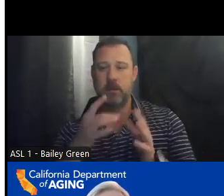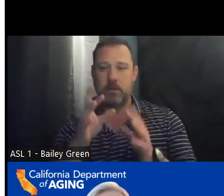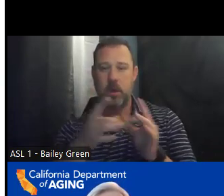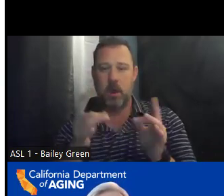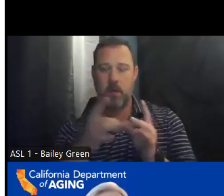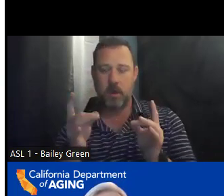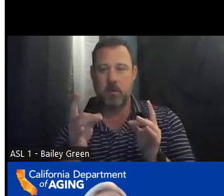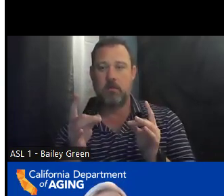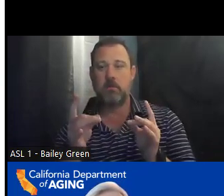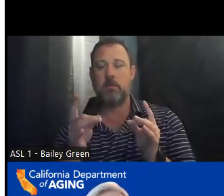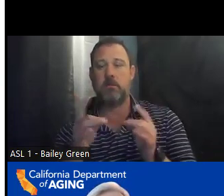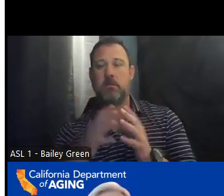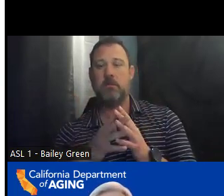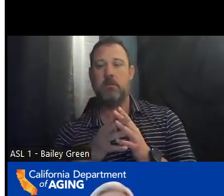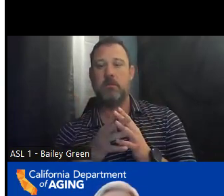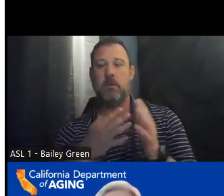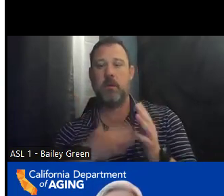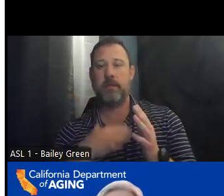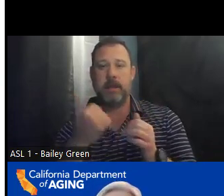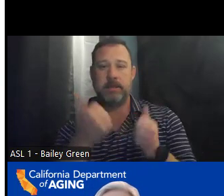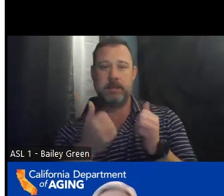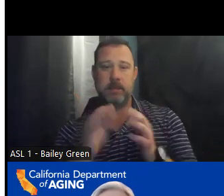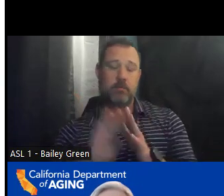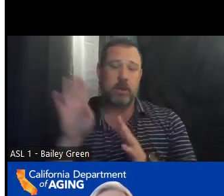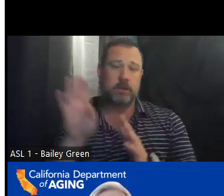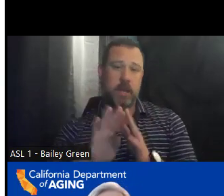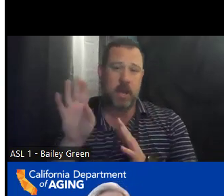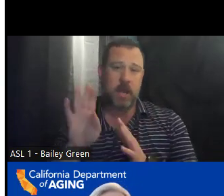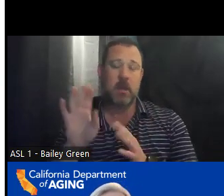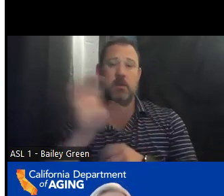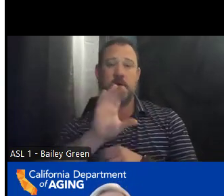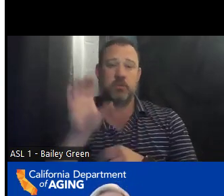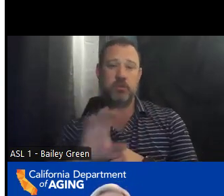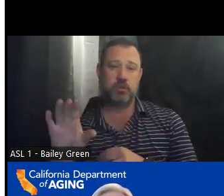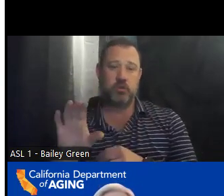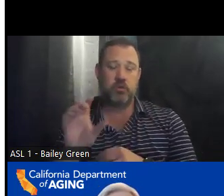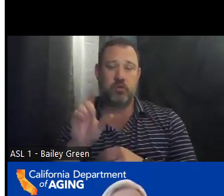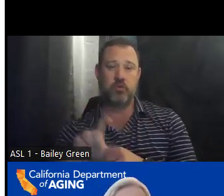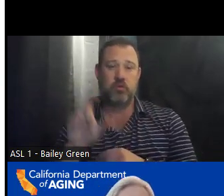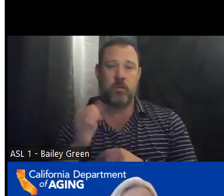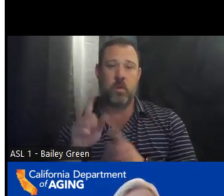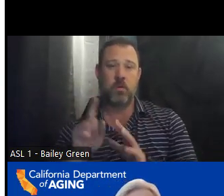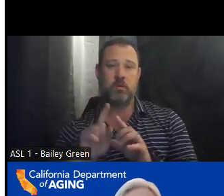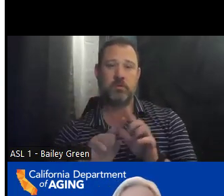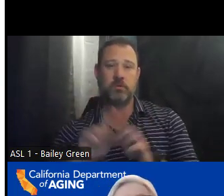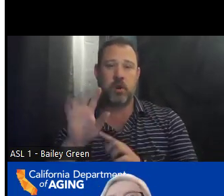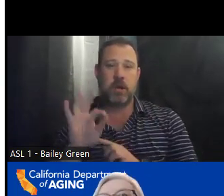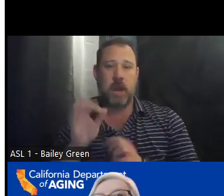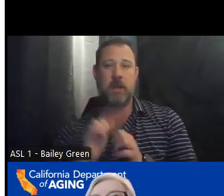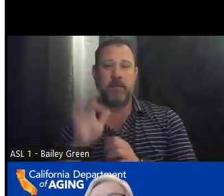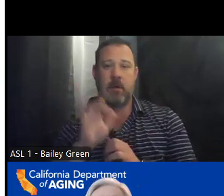comment, please either raise your hand using your Zoom icon or *9 if you're on the